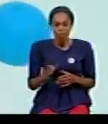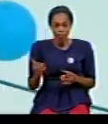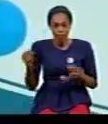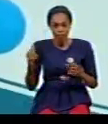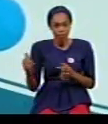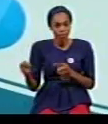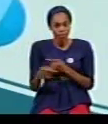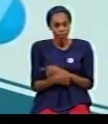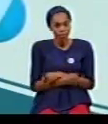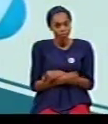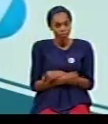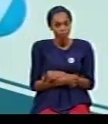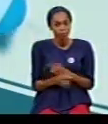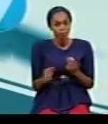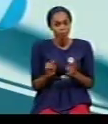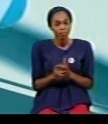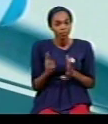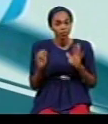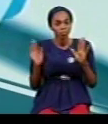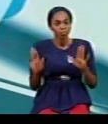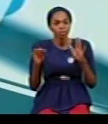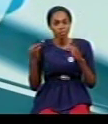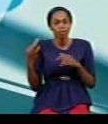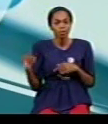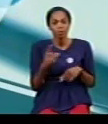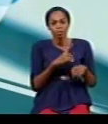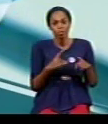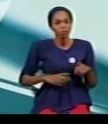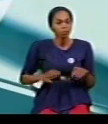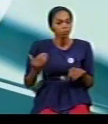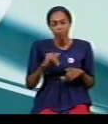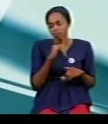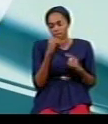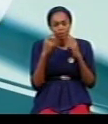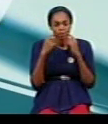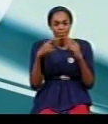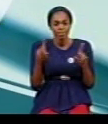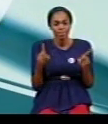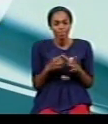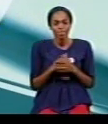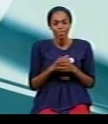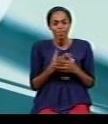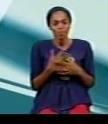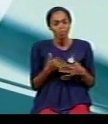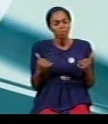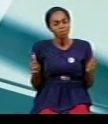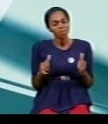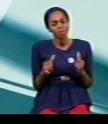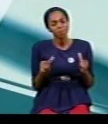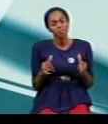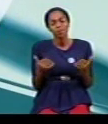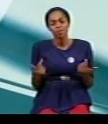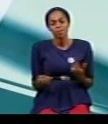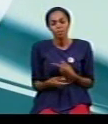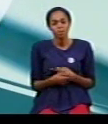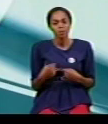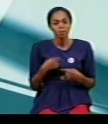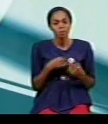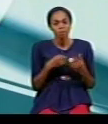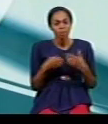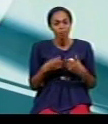that the wonders of the Lord were not declared. And even so today, we have some